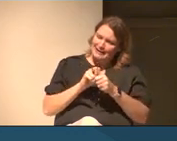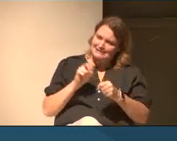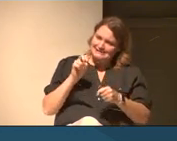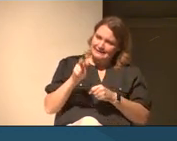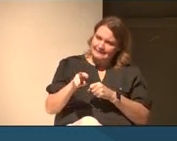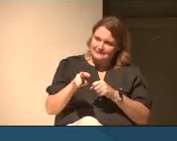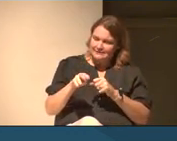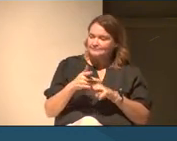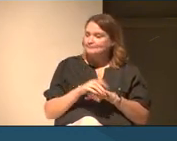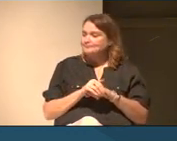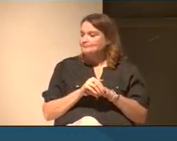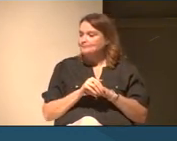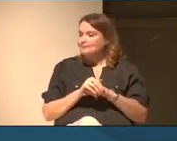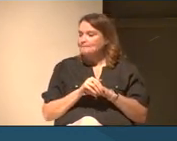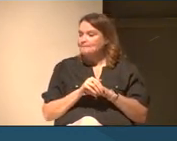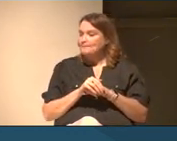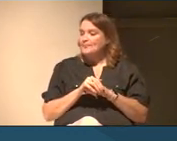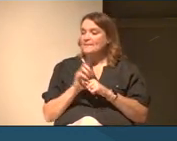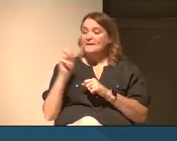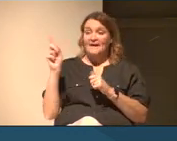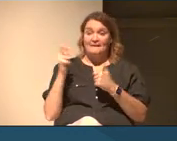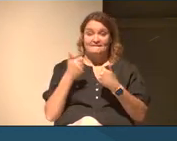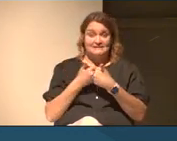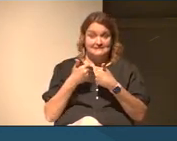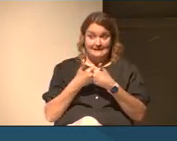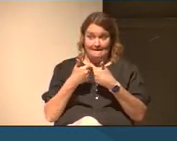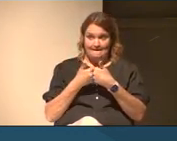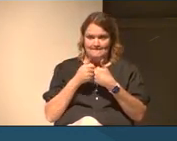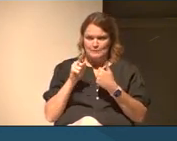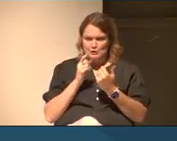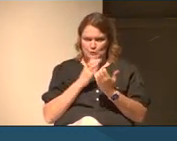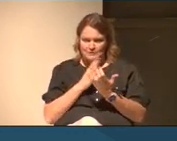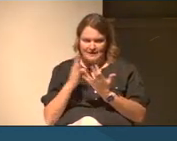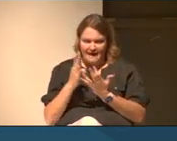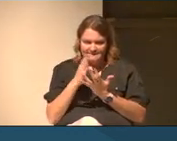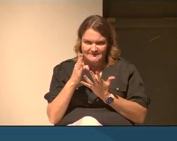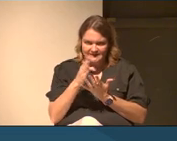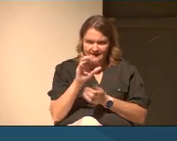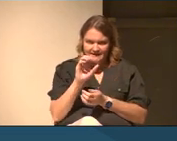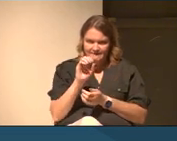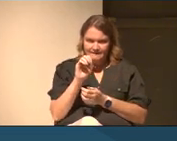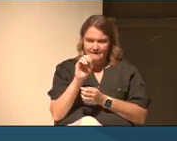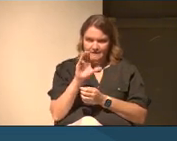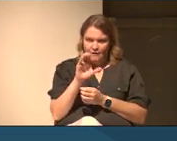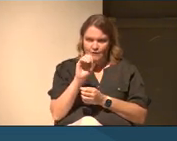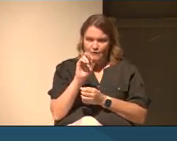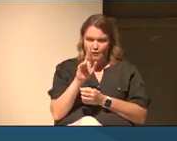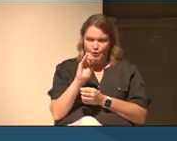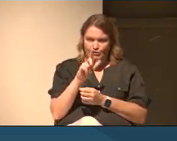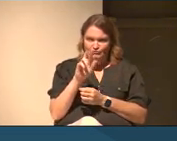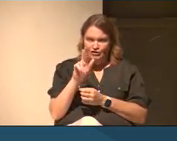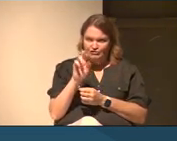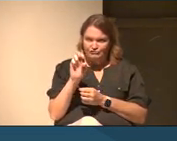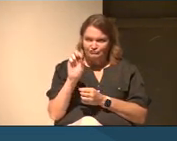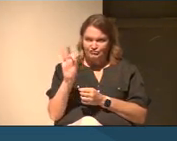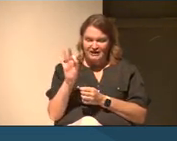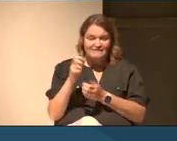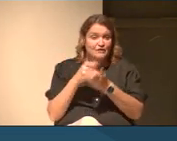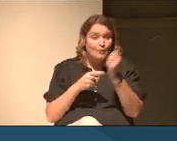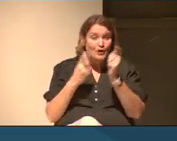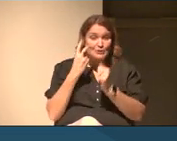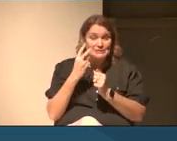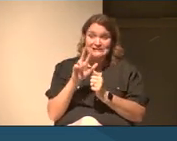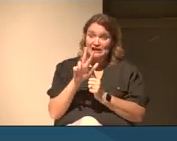kind of see it. In this game, you're navigating this coral reef, and what you're seeing are actual